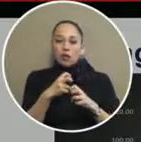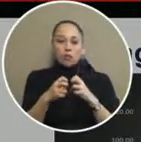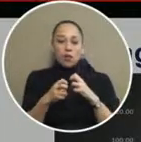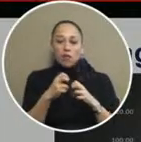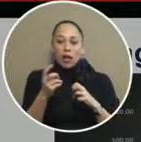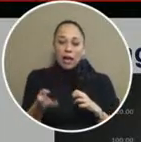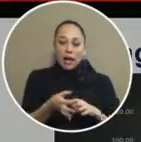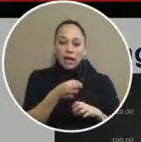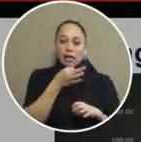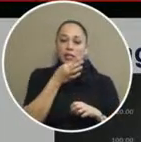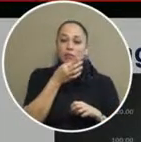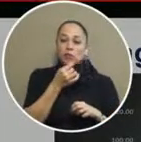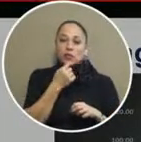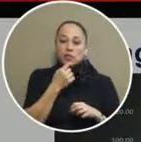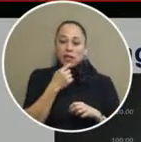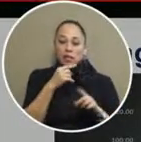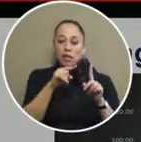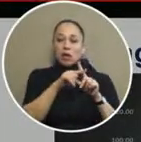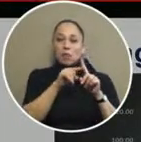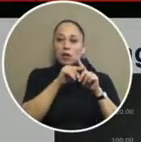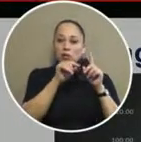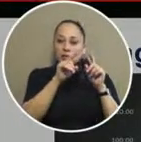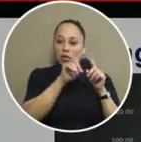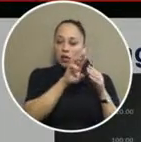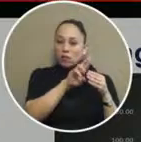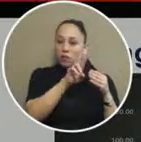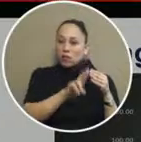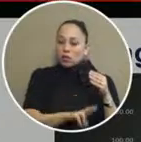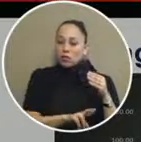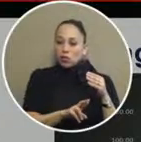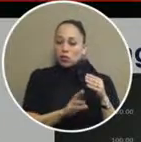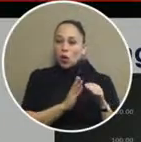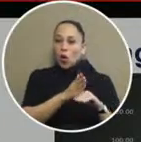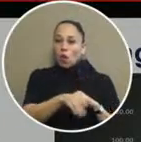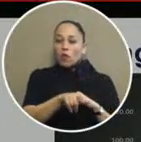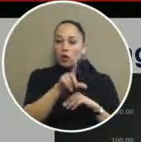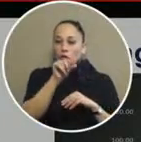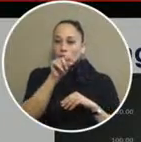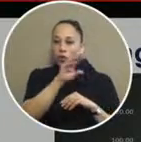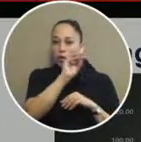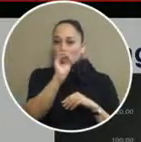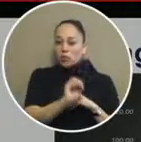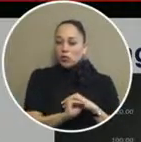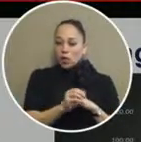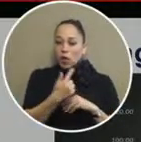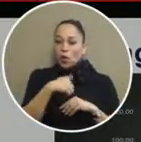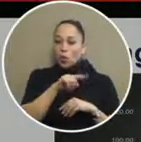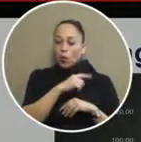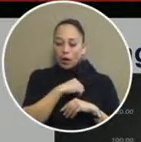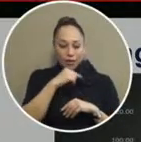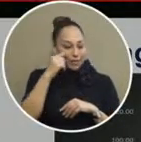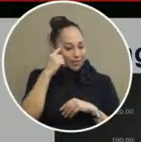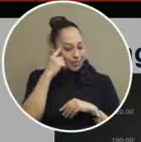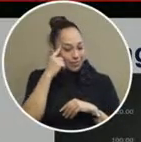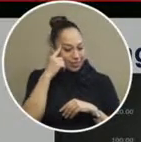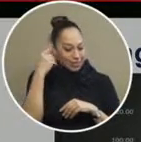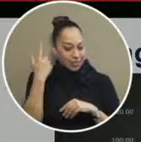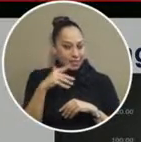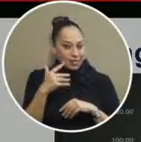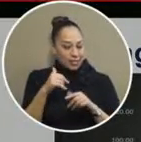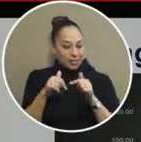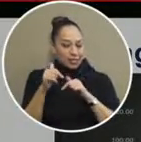Experts have mentioned that when positivity rate reaches over 20%, we will be considered a hotspot,